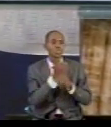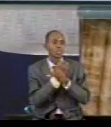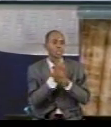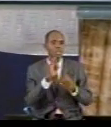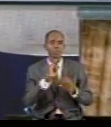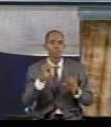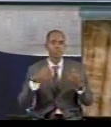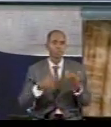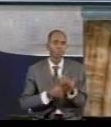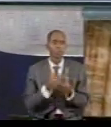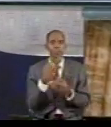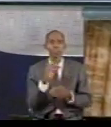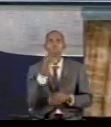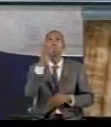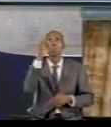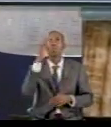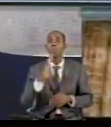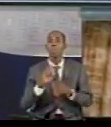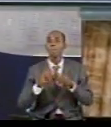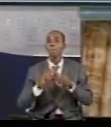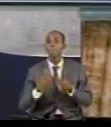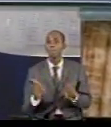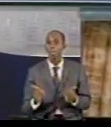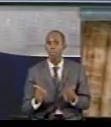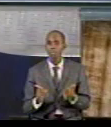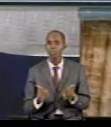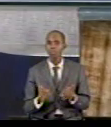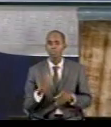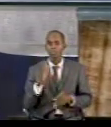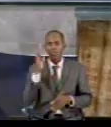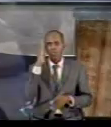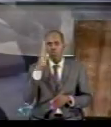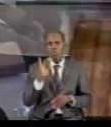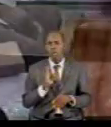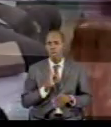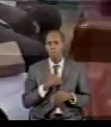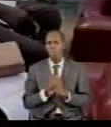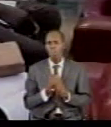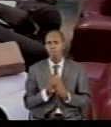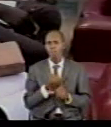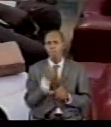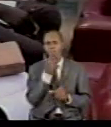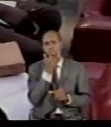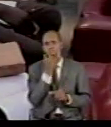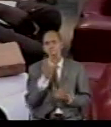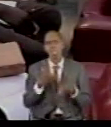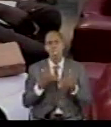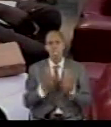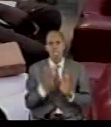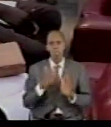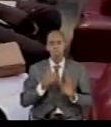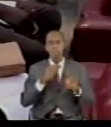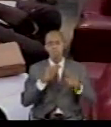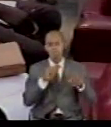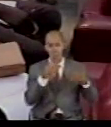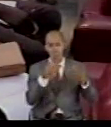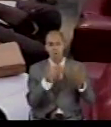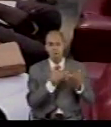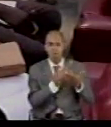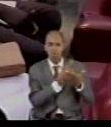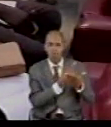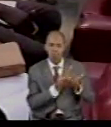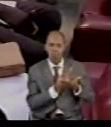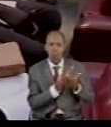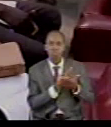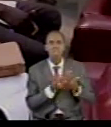God. But should I be mistaken? Let me go and consult. Let me go